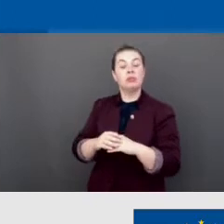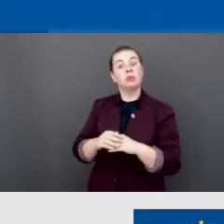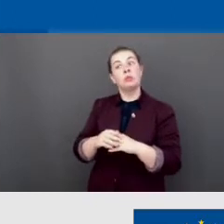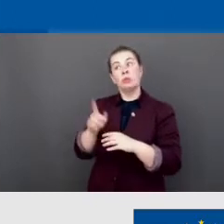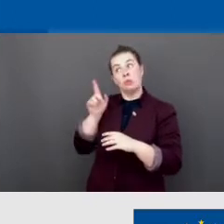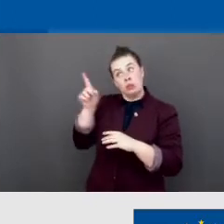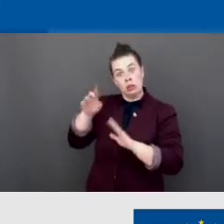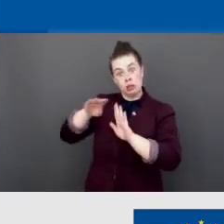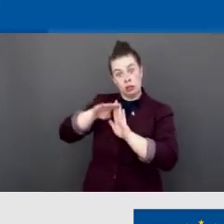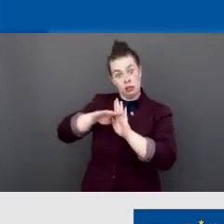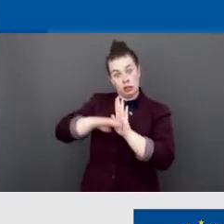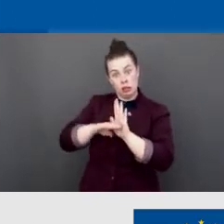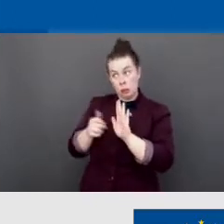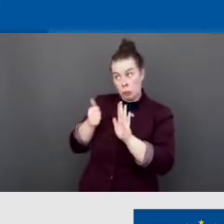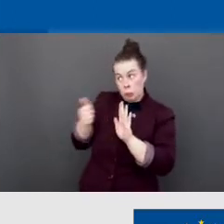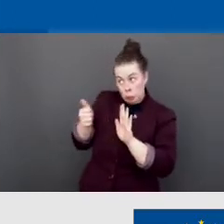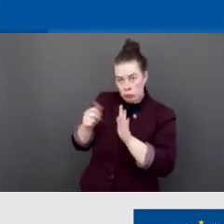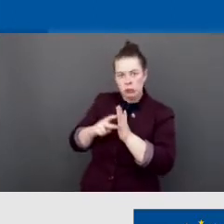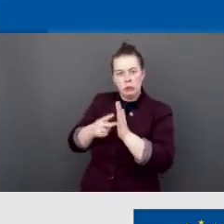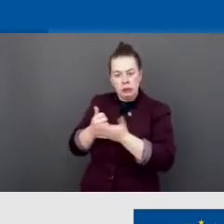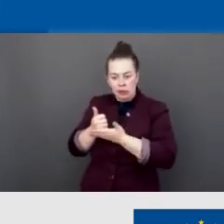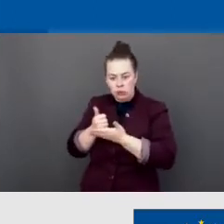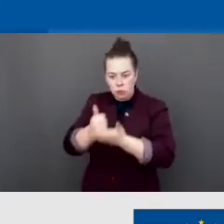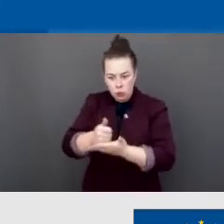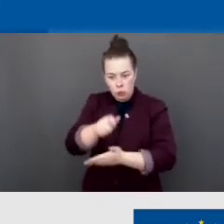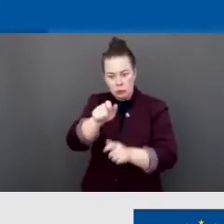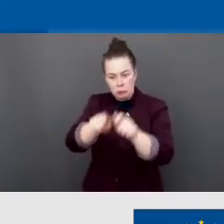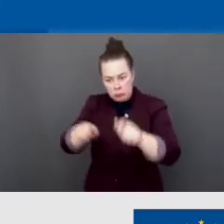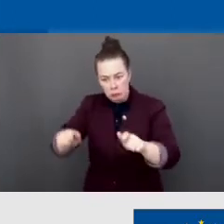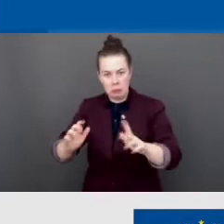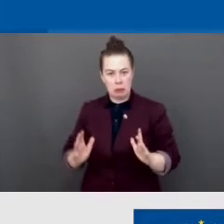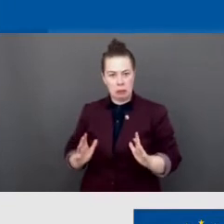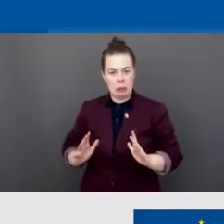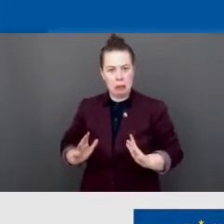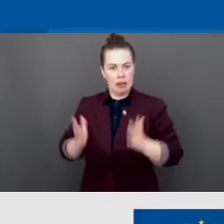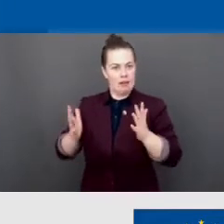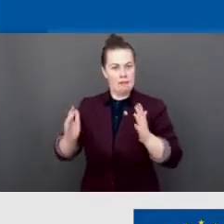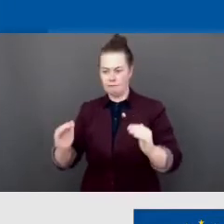and if this support improve the well-being and the quality of life